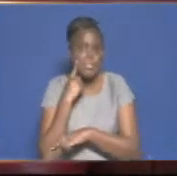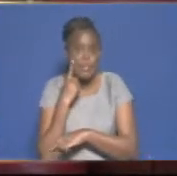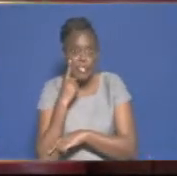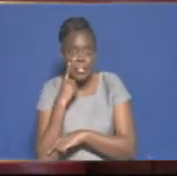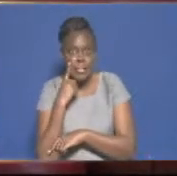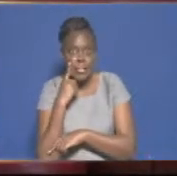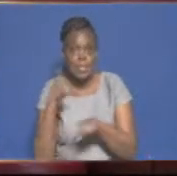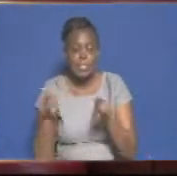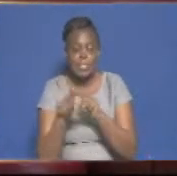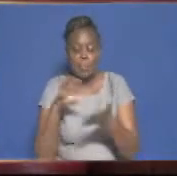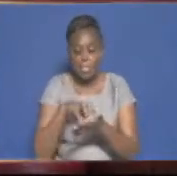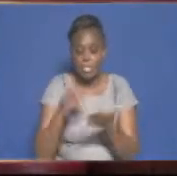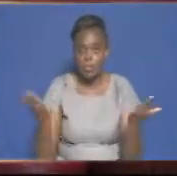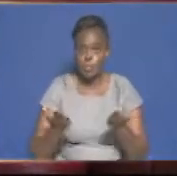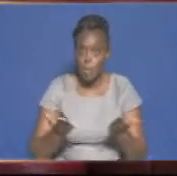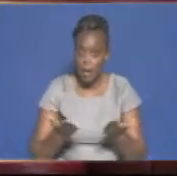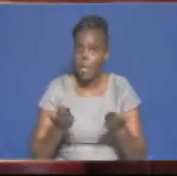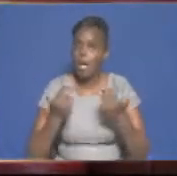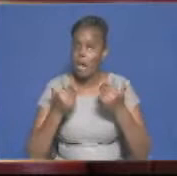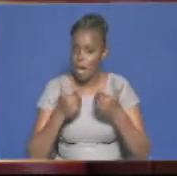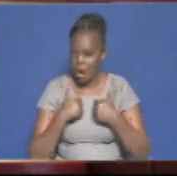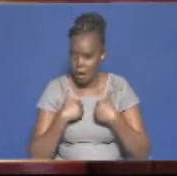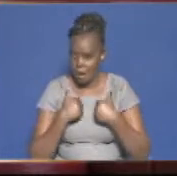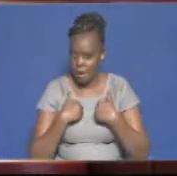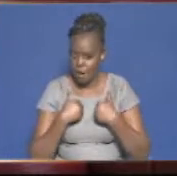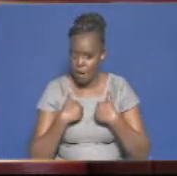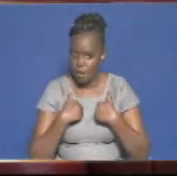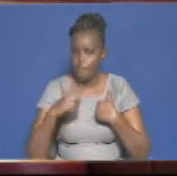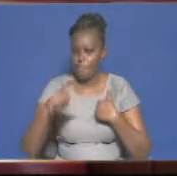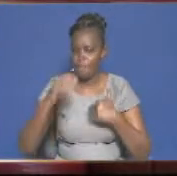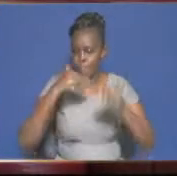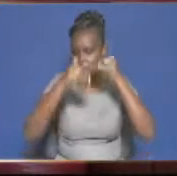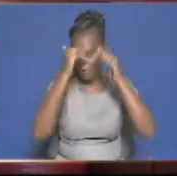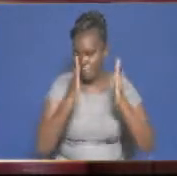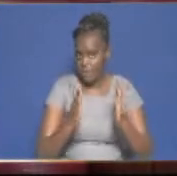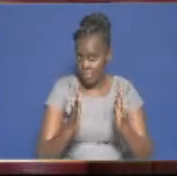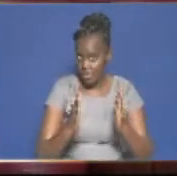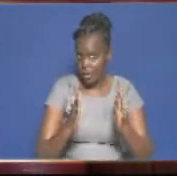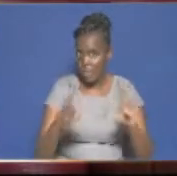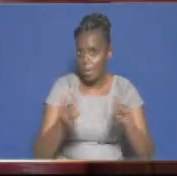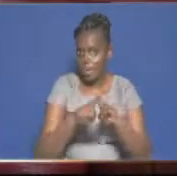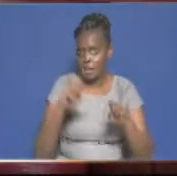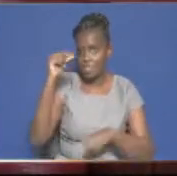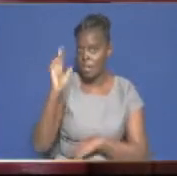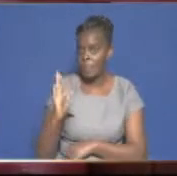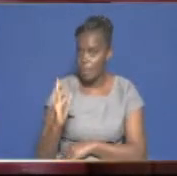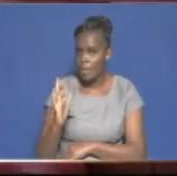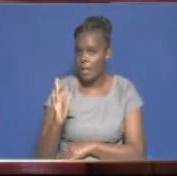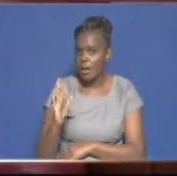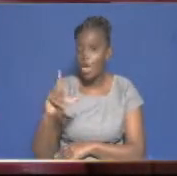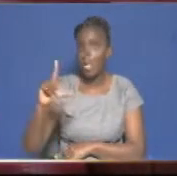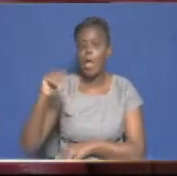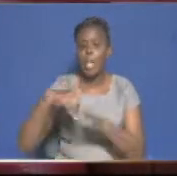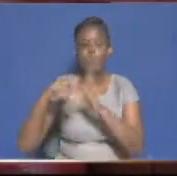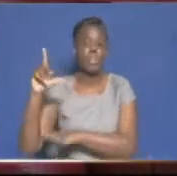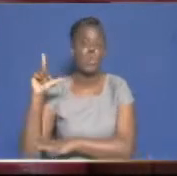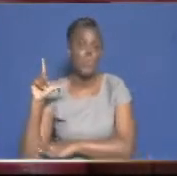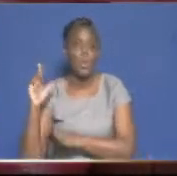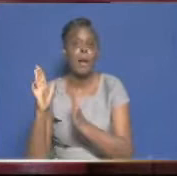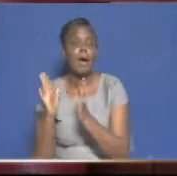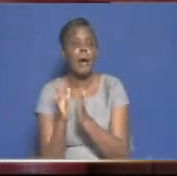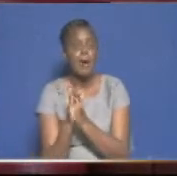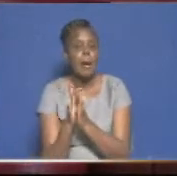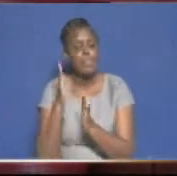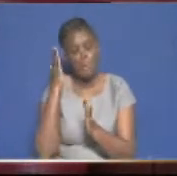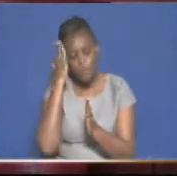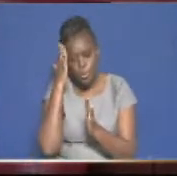have seen even in some cases where you have a law professor as a governor, and you